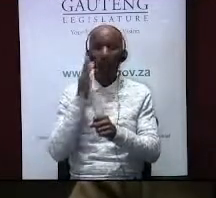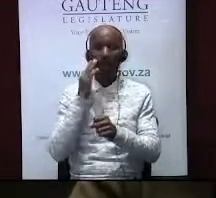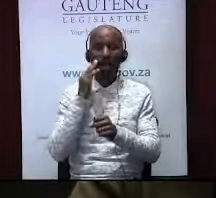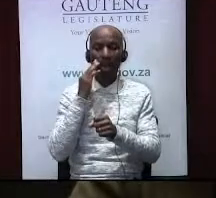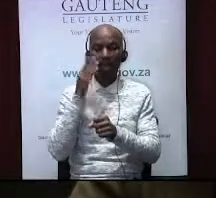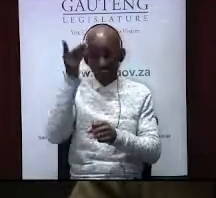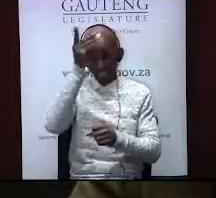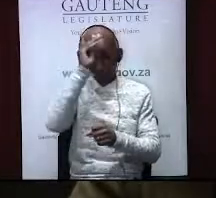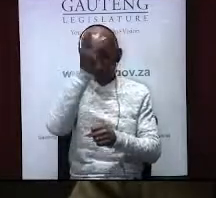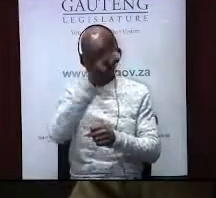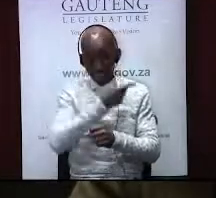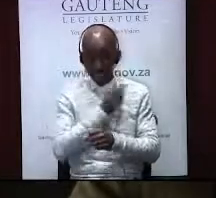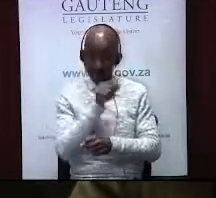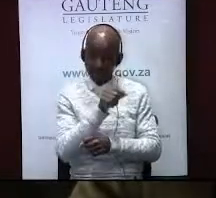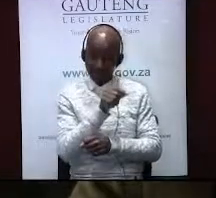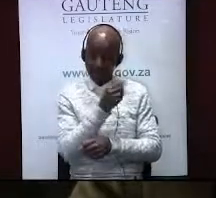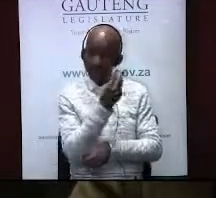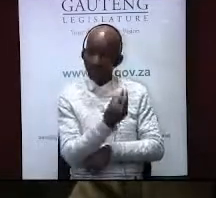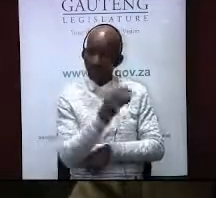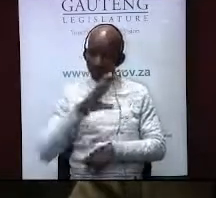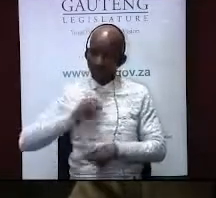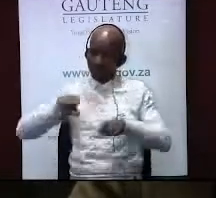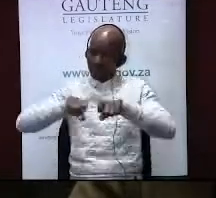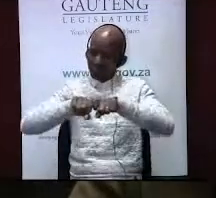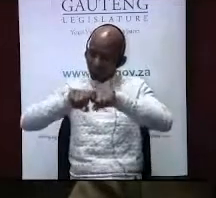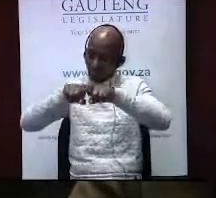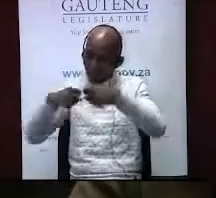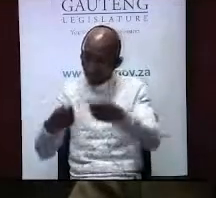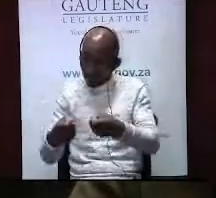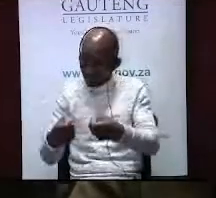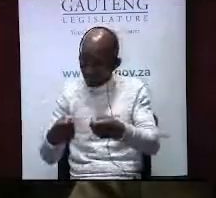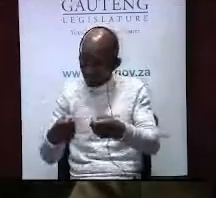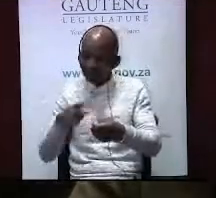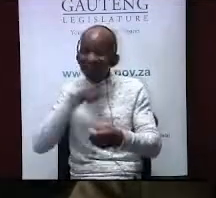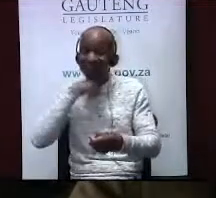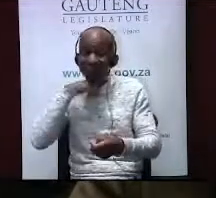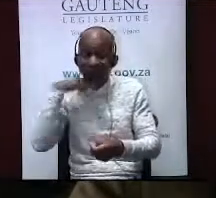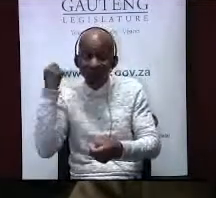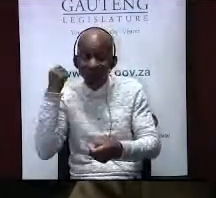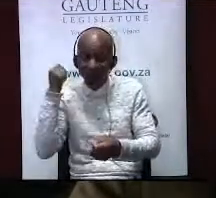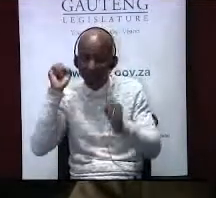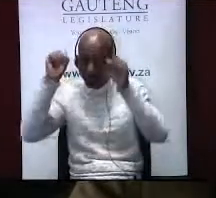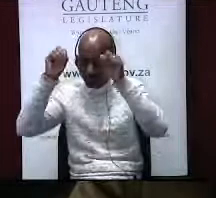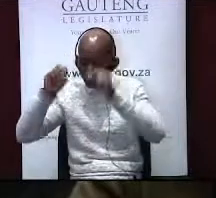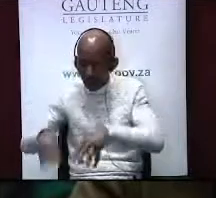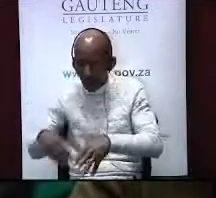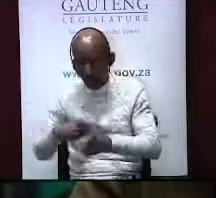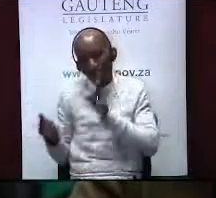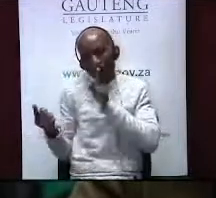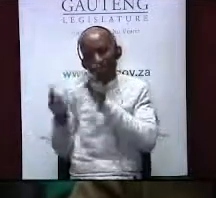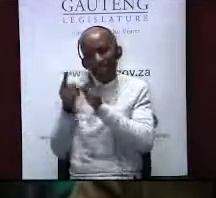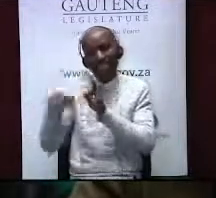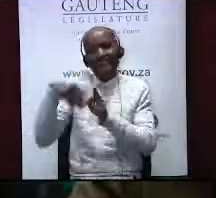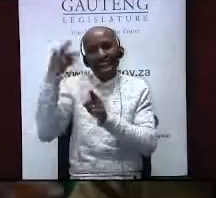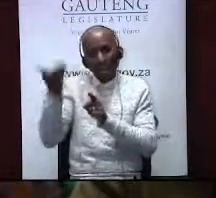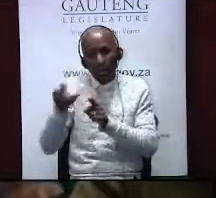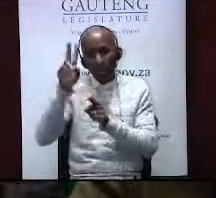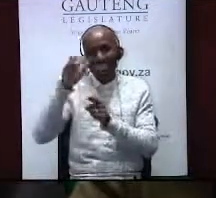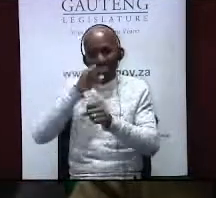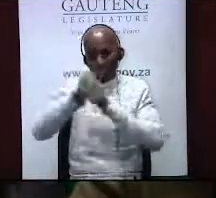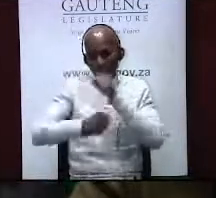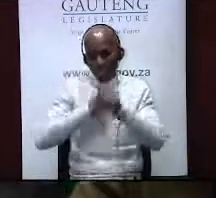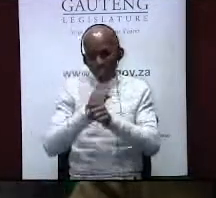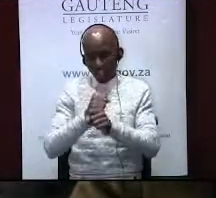when her daughter was raped, murdered, and stoned. I met her after 20 years of